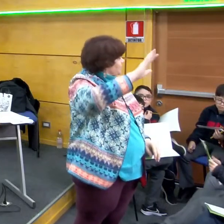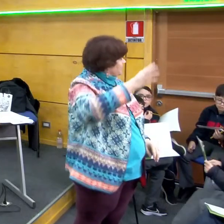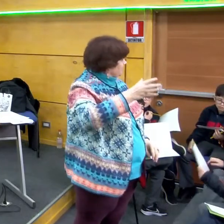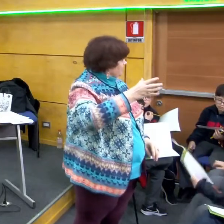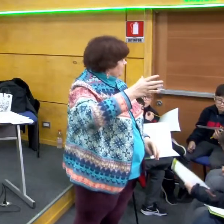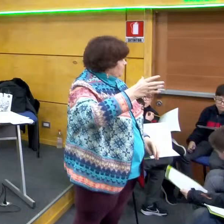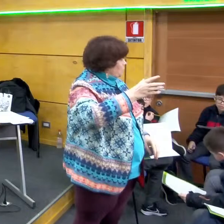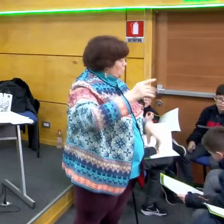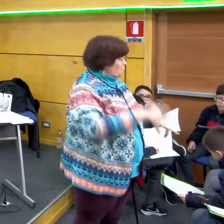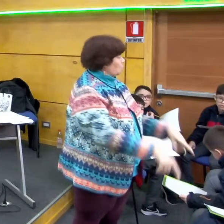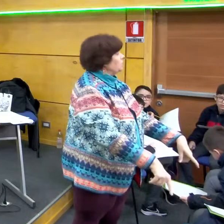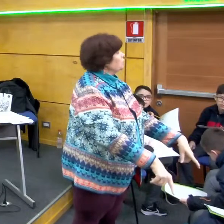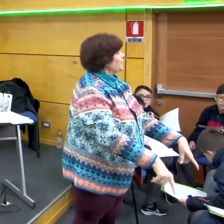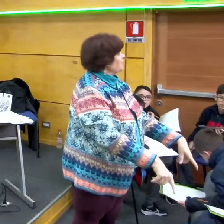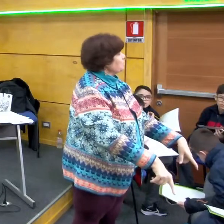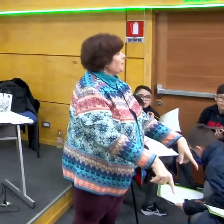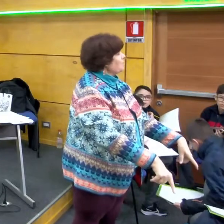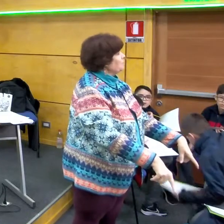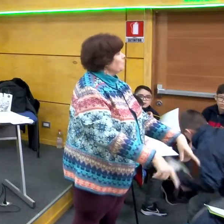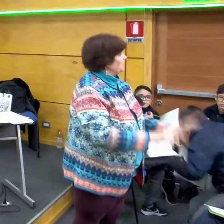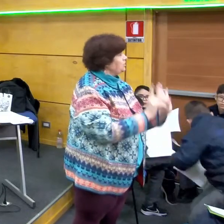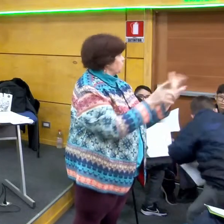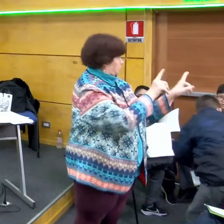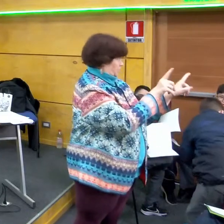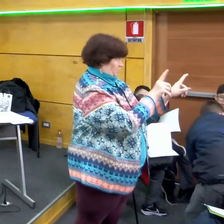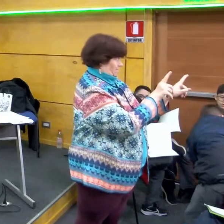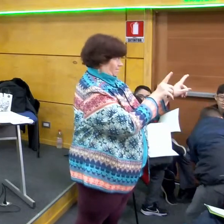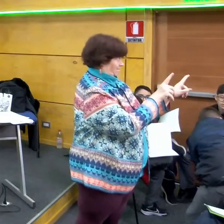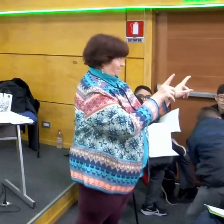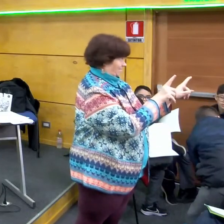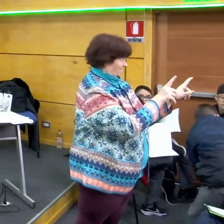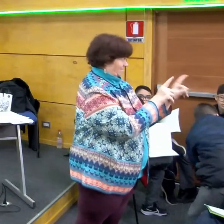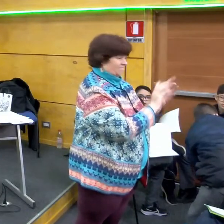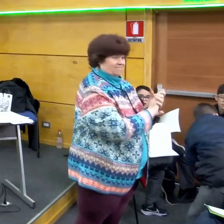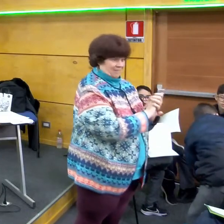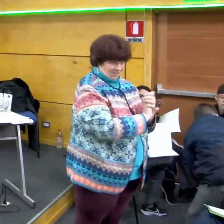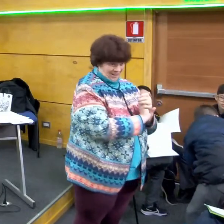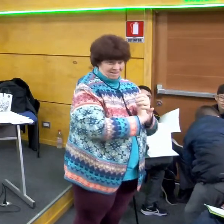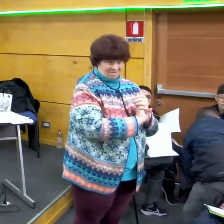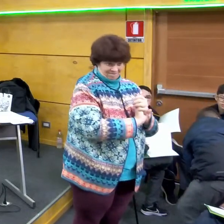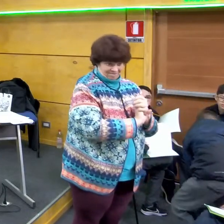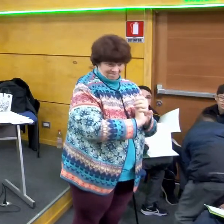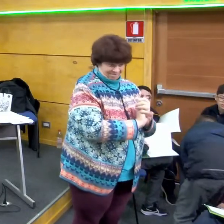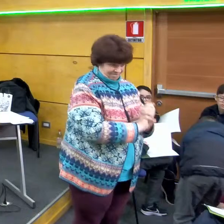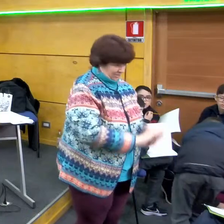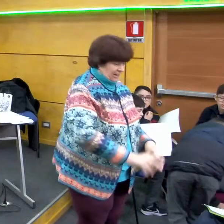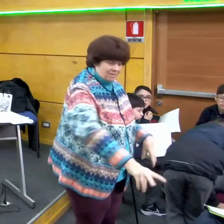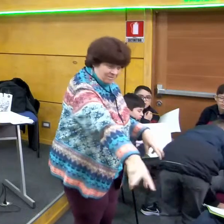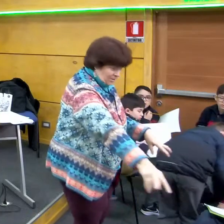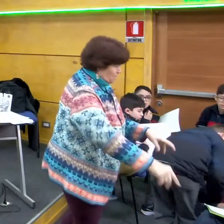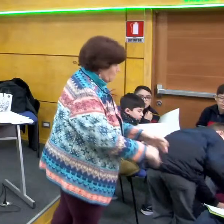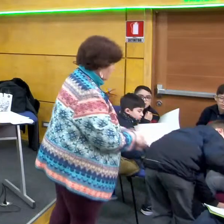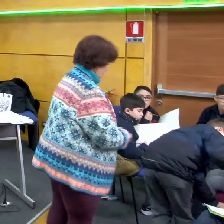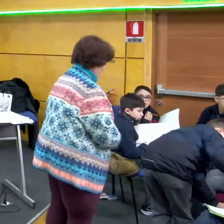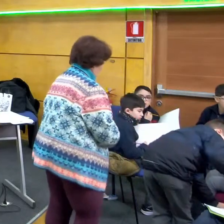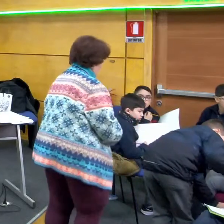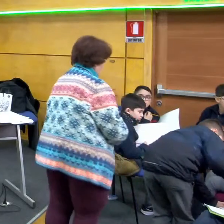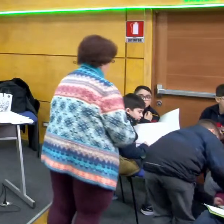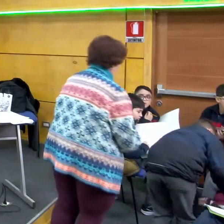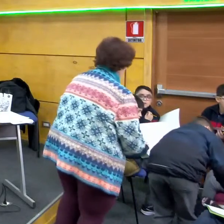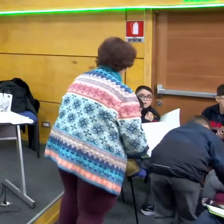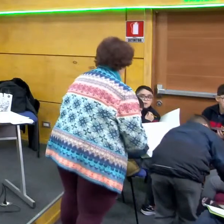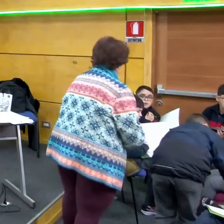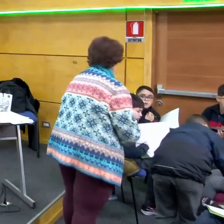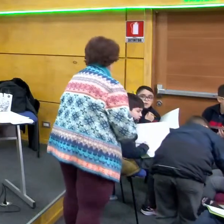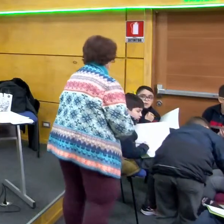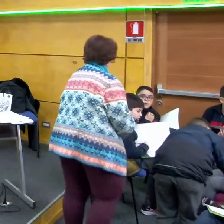voice. You only look at the paper when it's your turn. Okay? Okay, go for it.